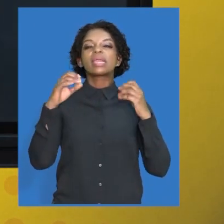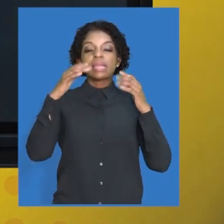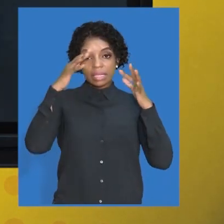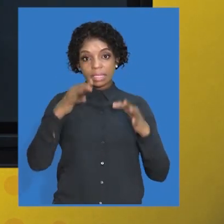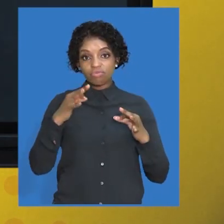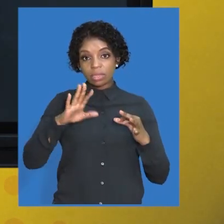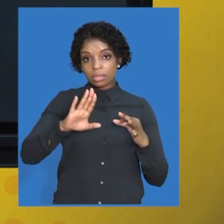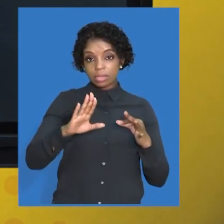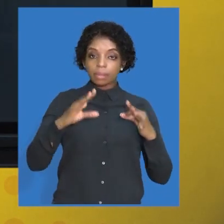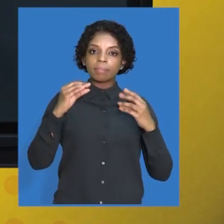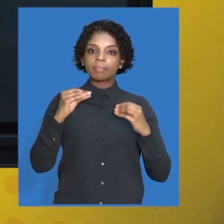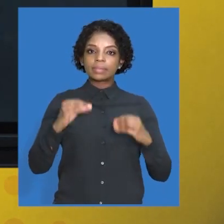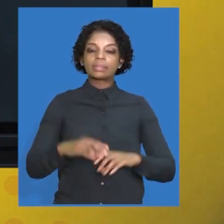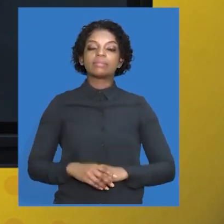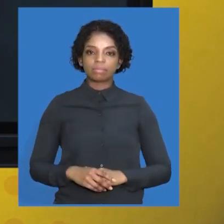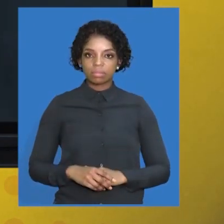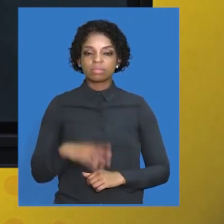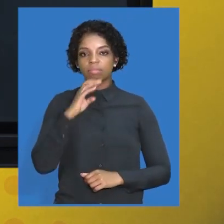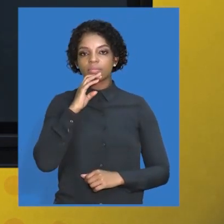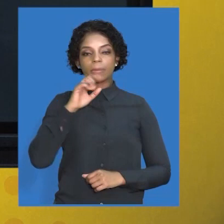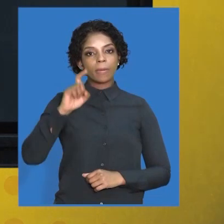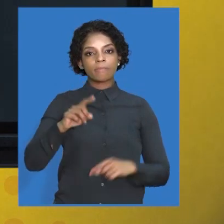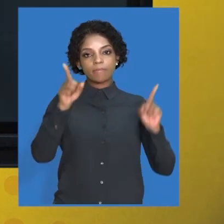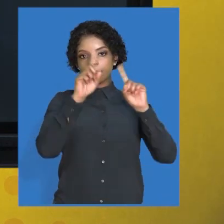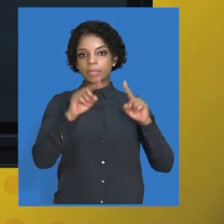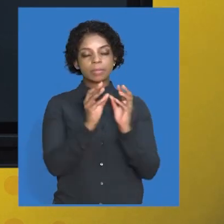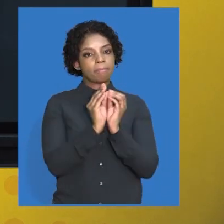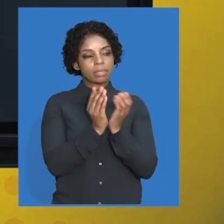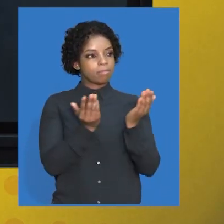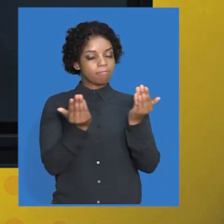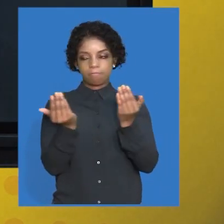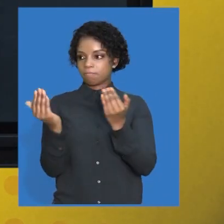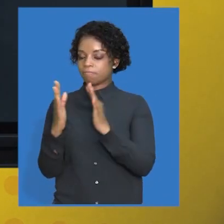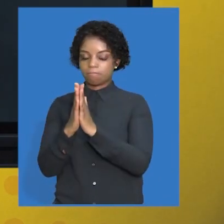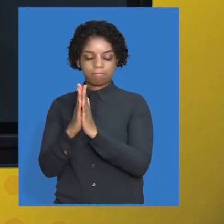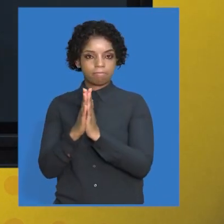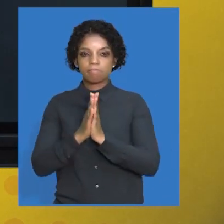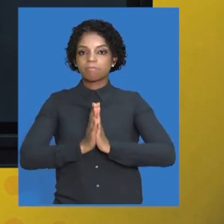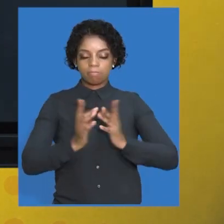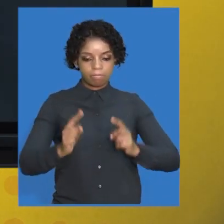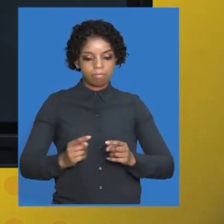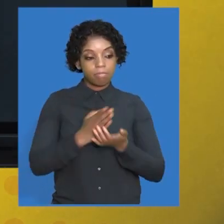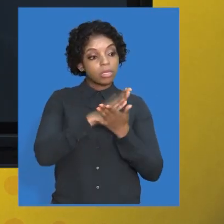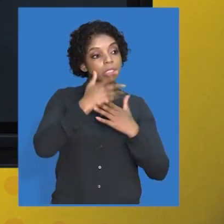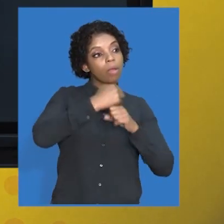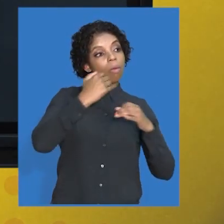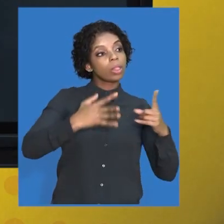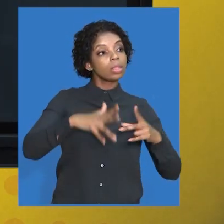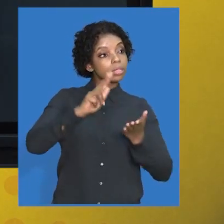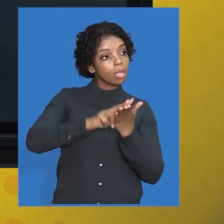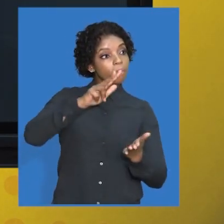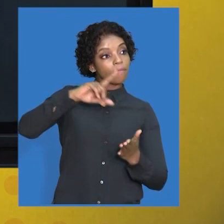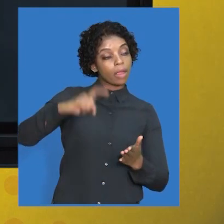release a special meeting request to shareholders so that you can get shareholder approval. Shareholders might say